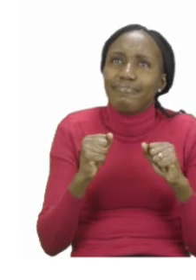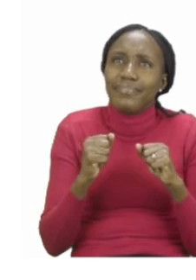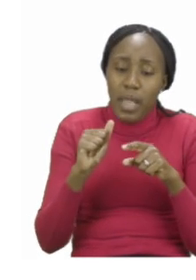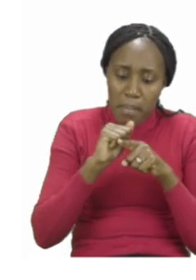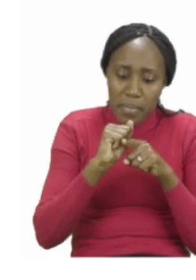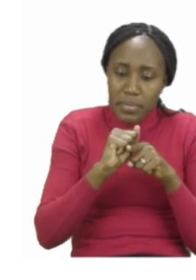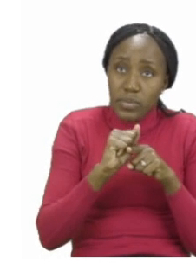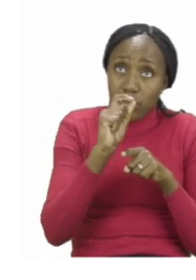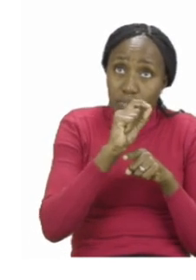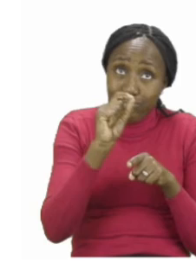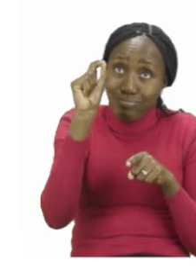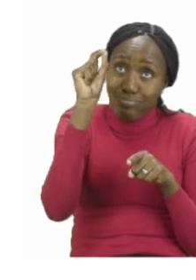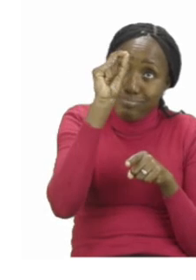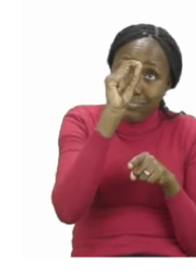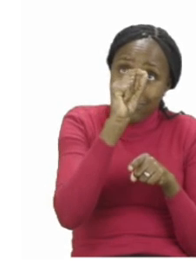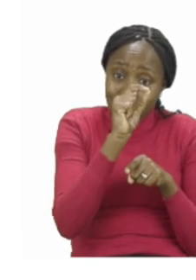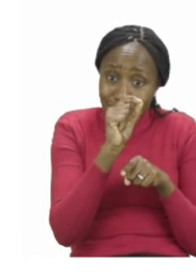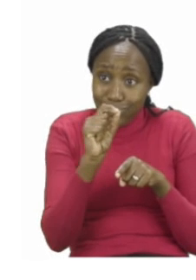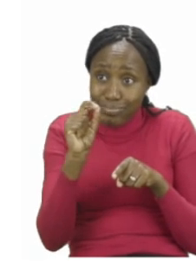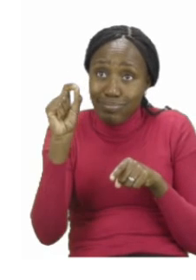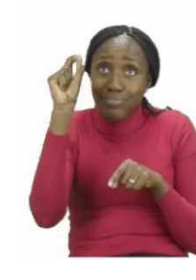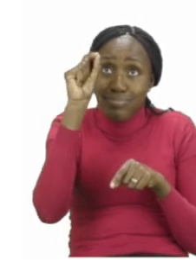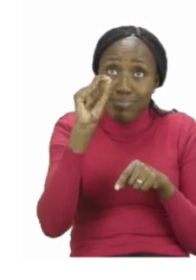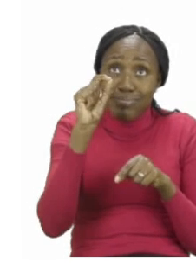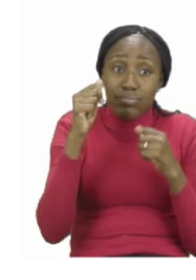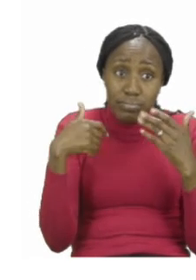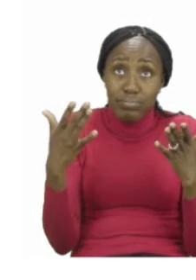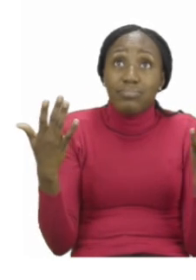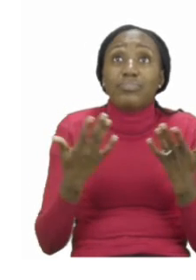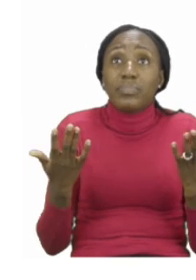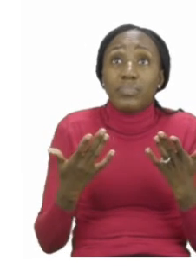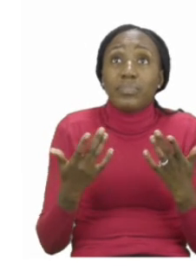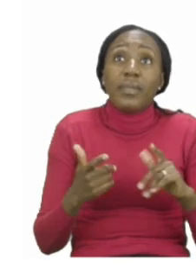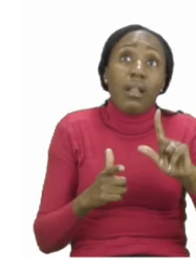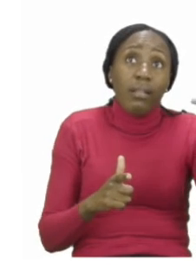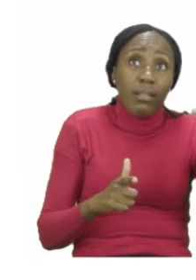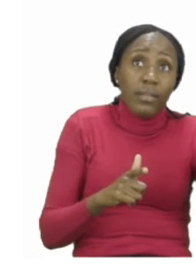the dotted pattern from left to right.